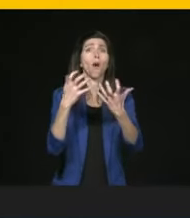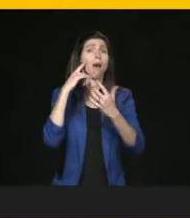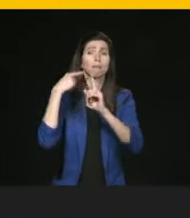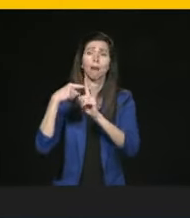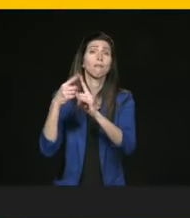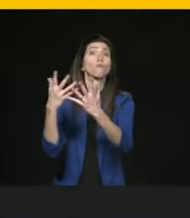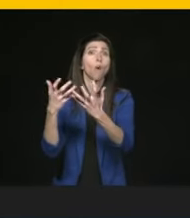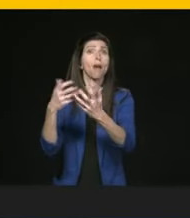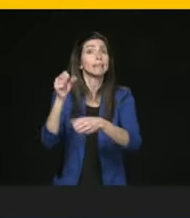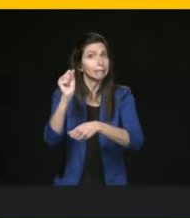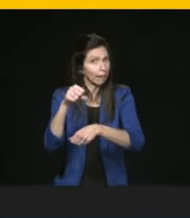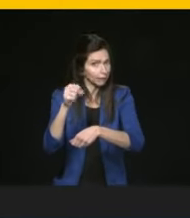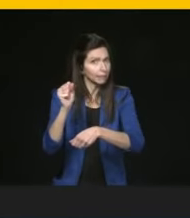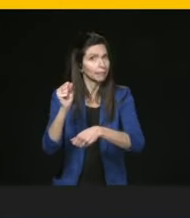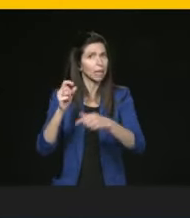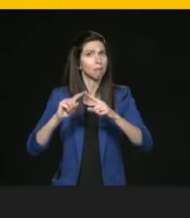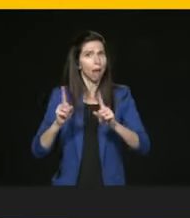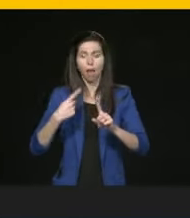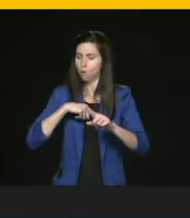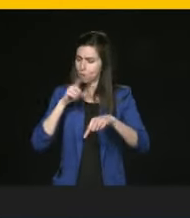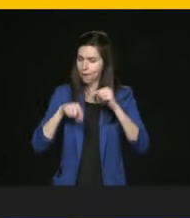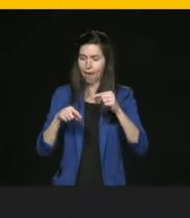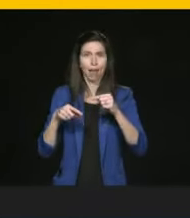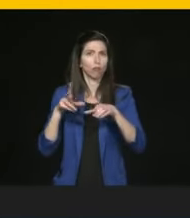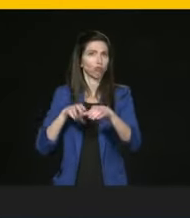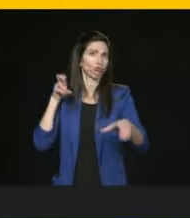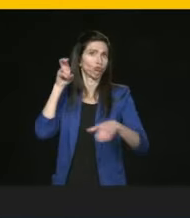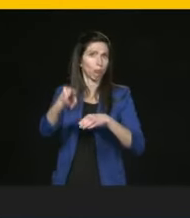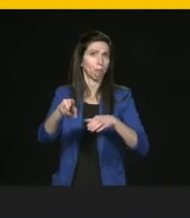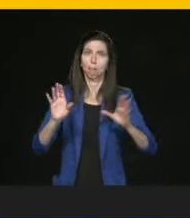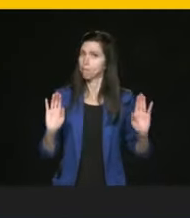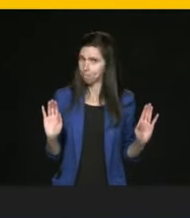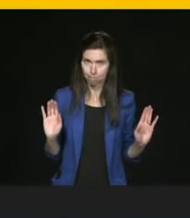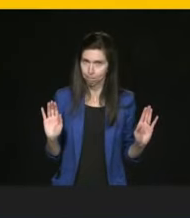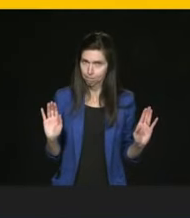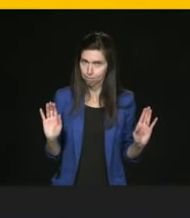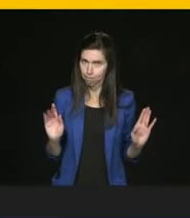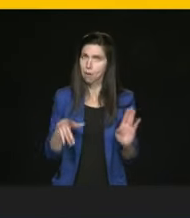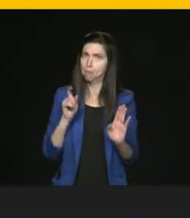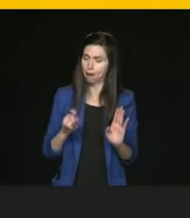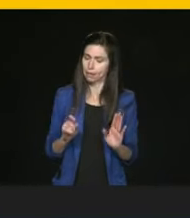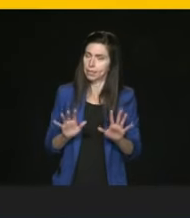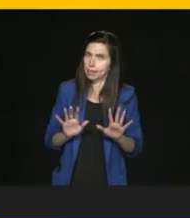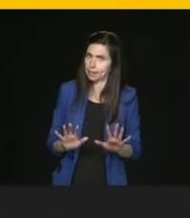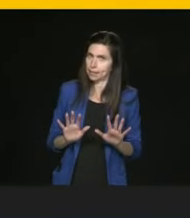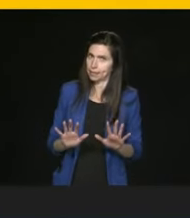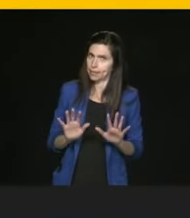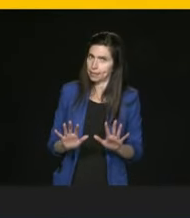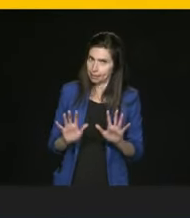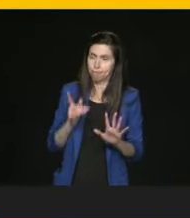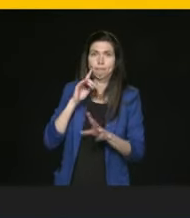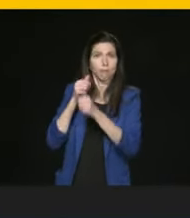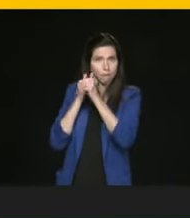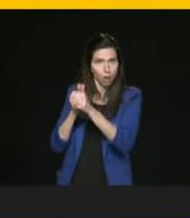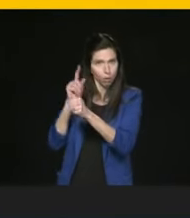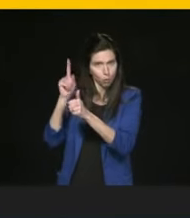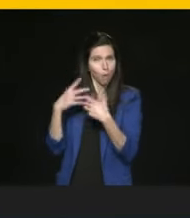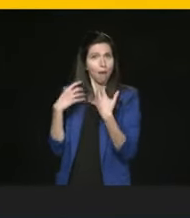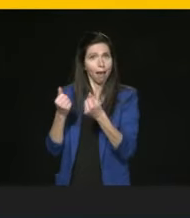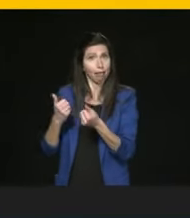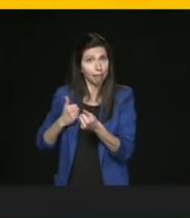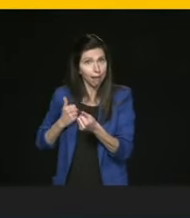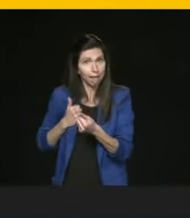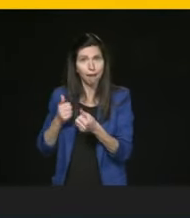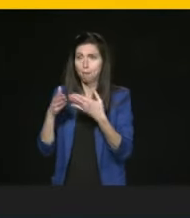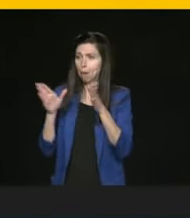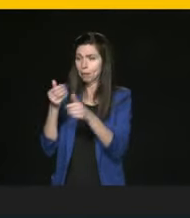cautious and maintain the clear guidance of Health Canada, Public Health Canada, and all public health